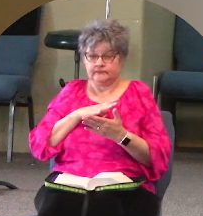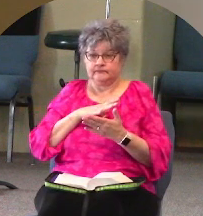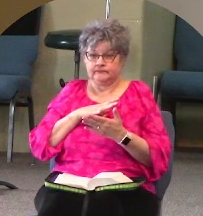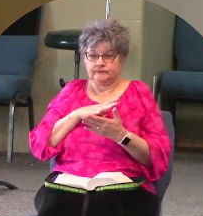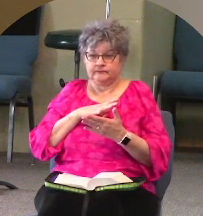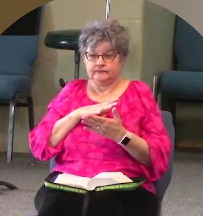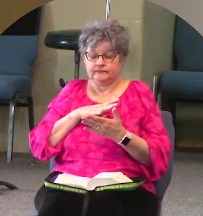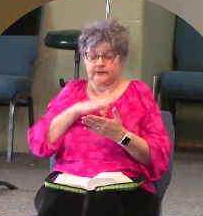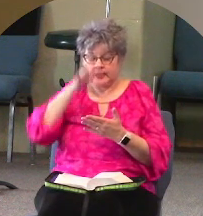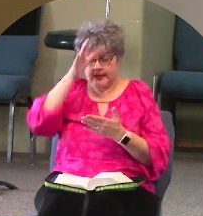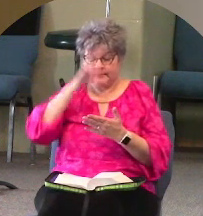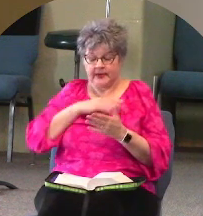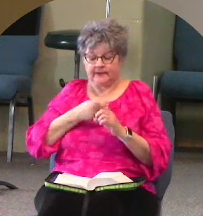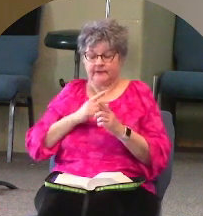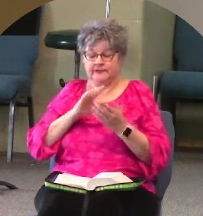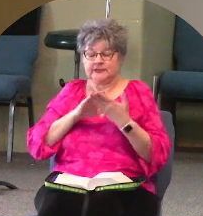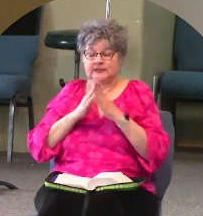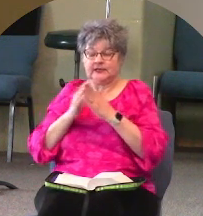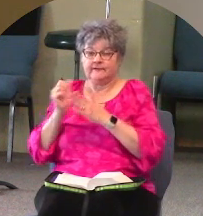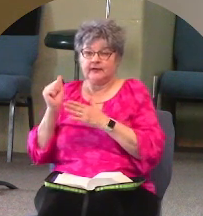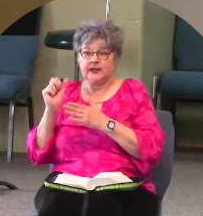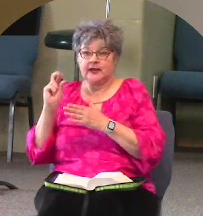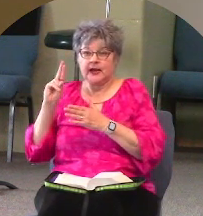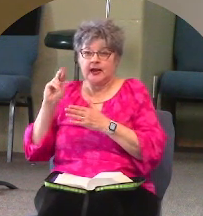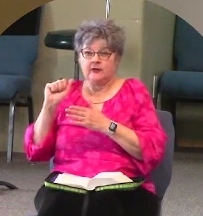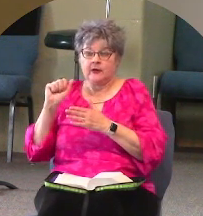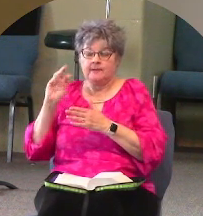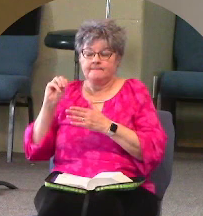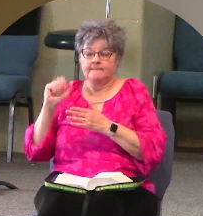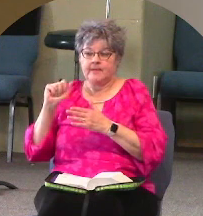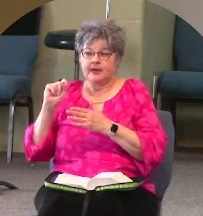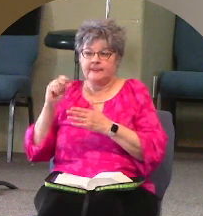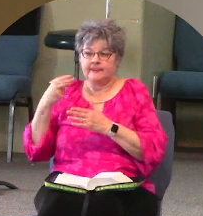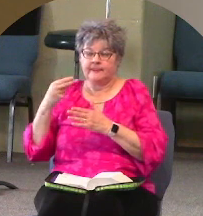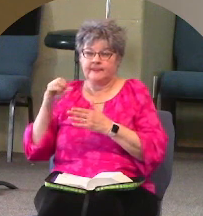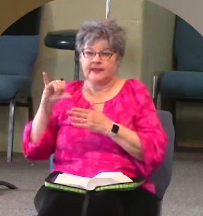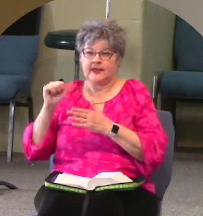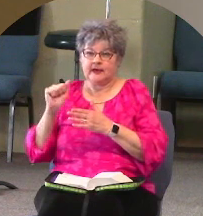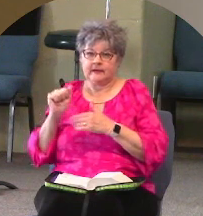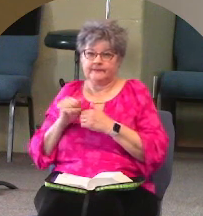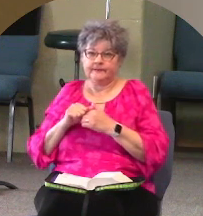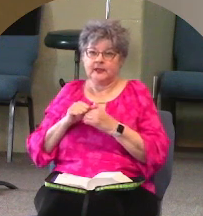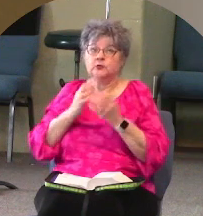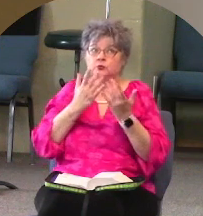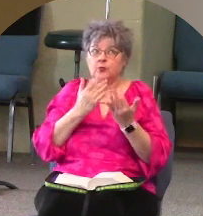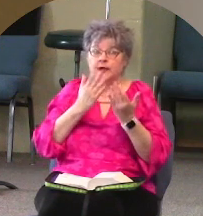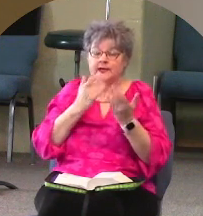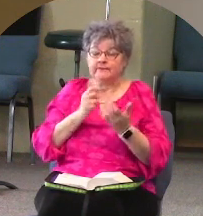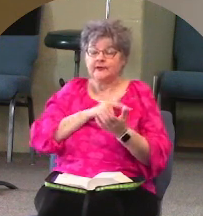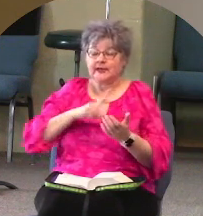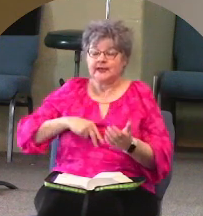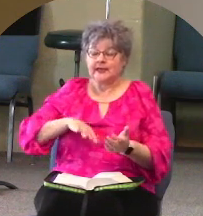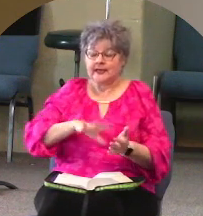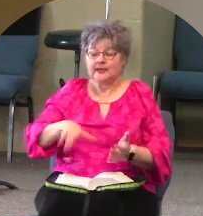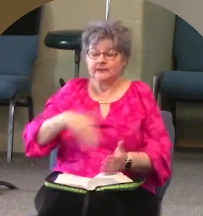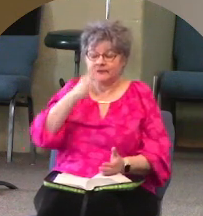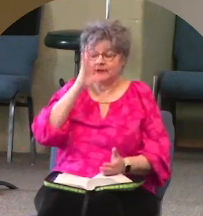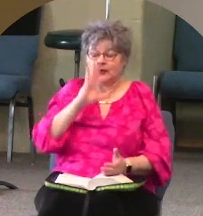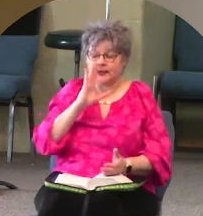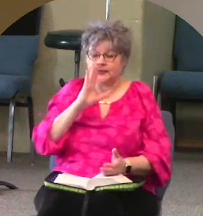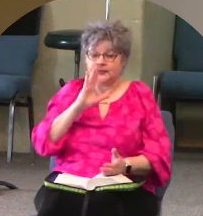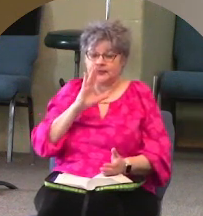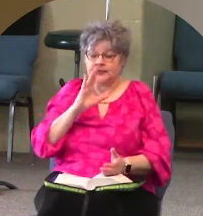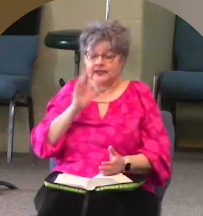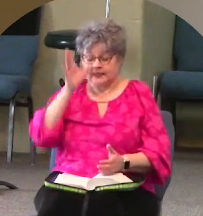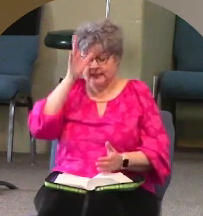a man from Arimathea, a city of the Jews, who was waiting for the kingdom of God. This man went to Pilate and